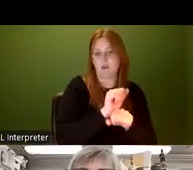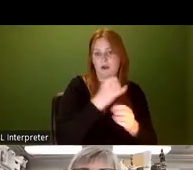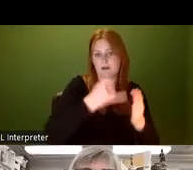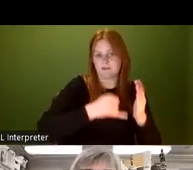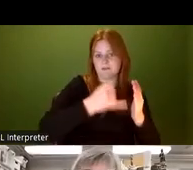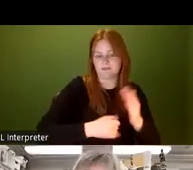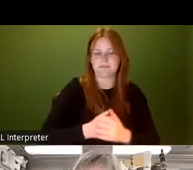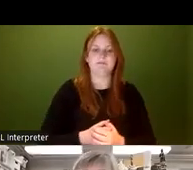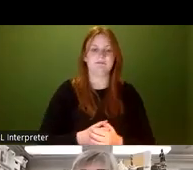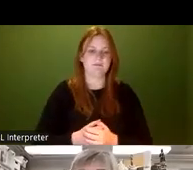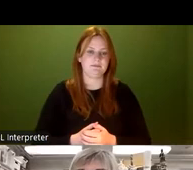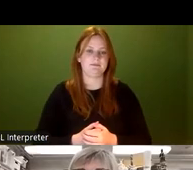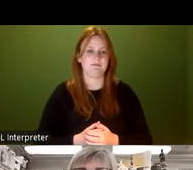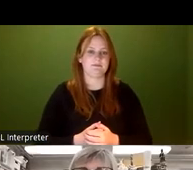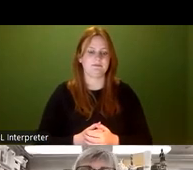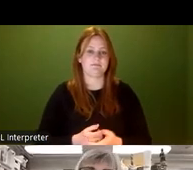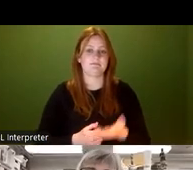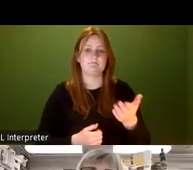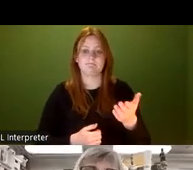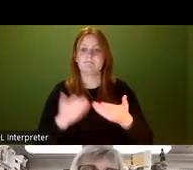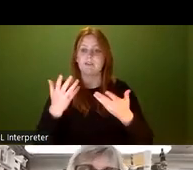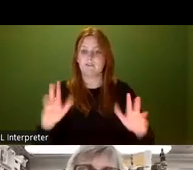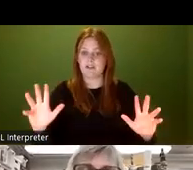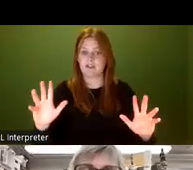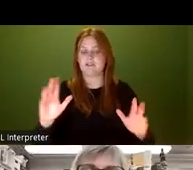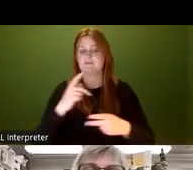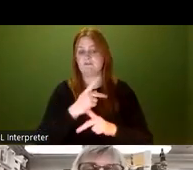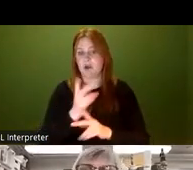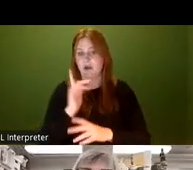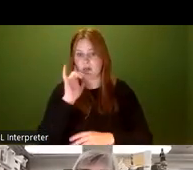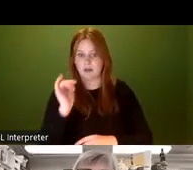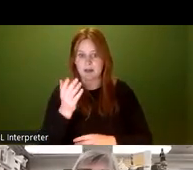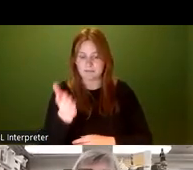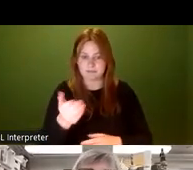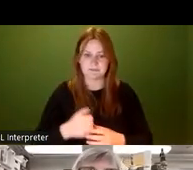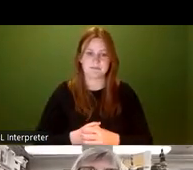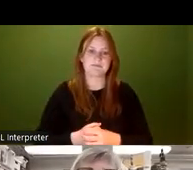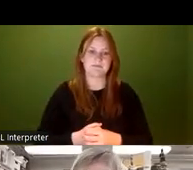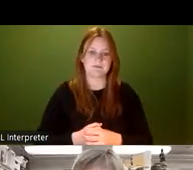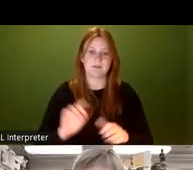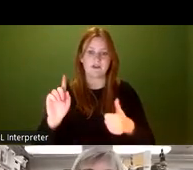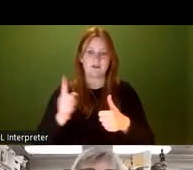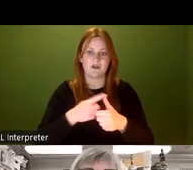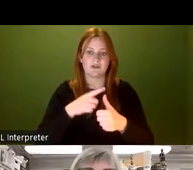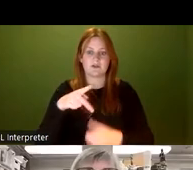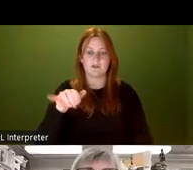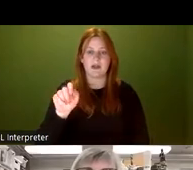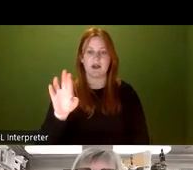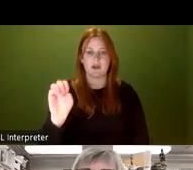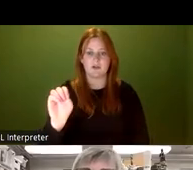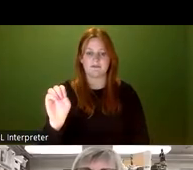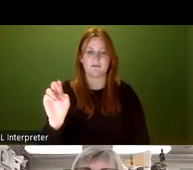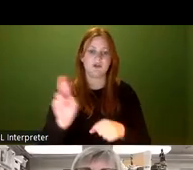made. So there it is, a finished piece, the first pyre with